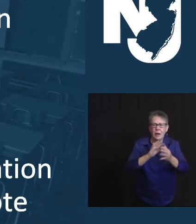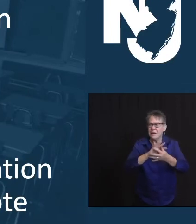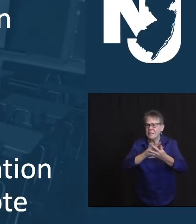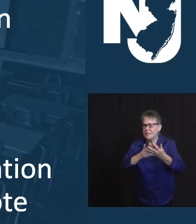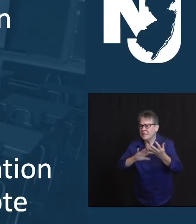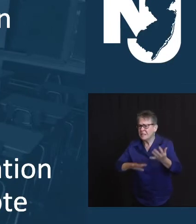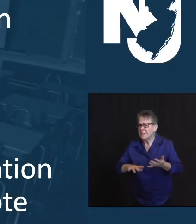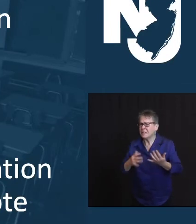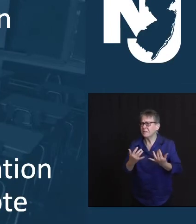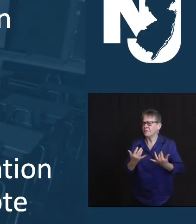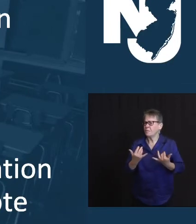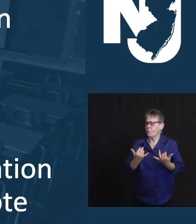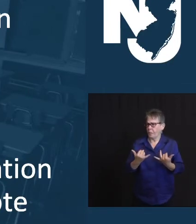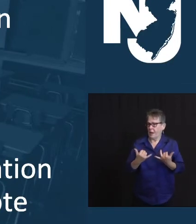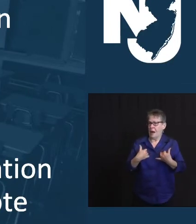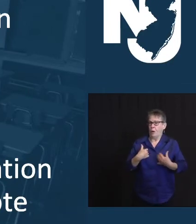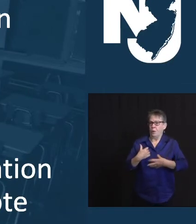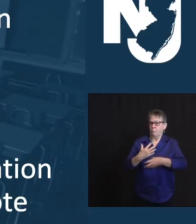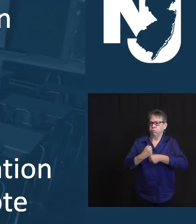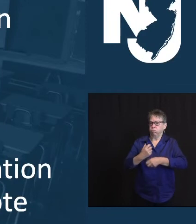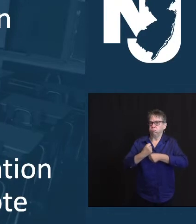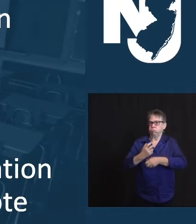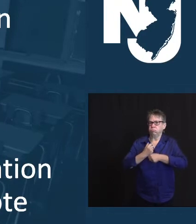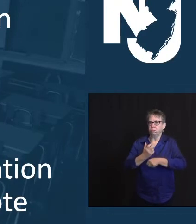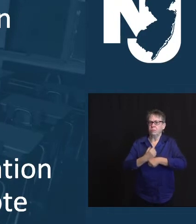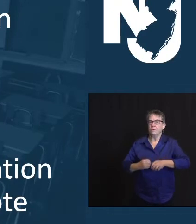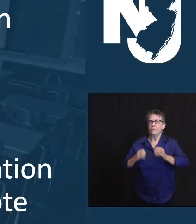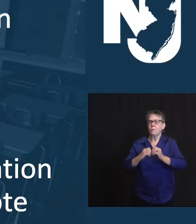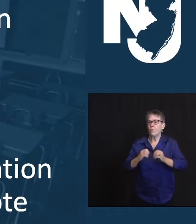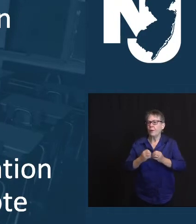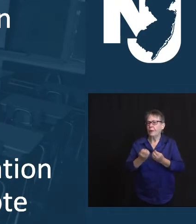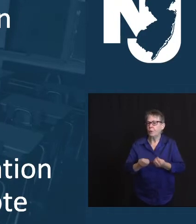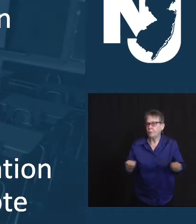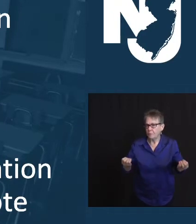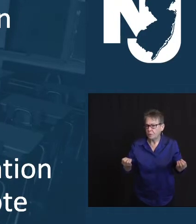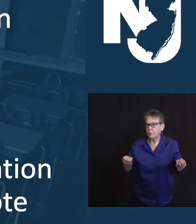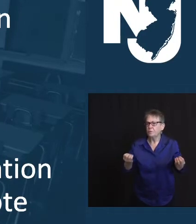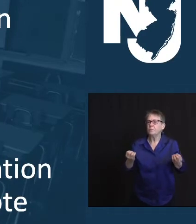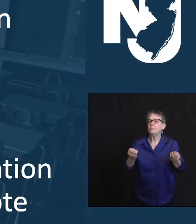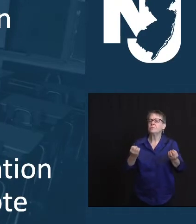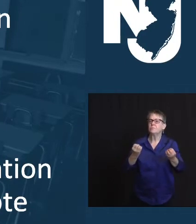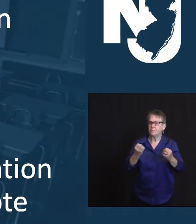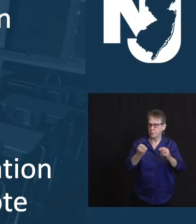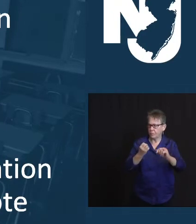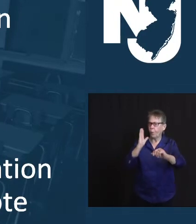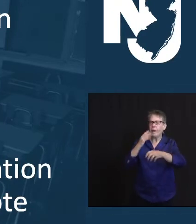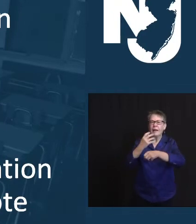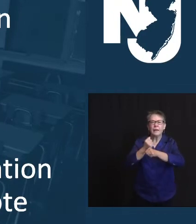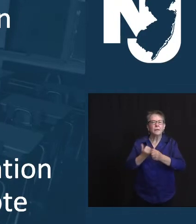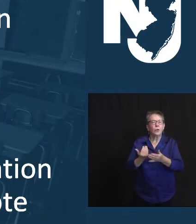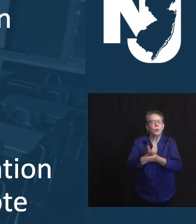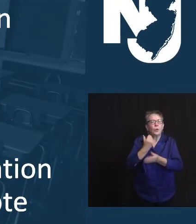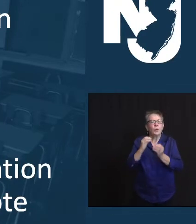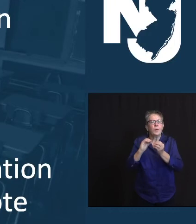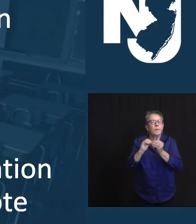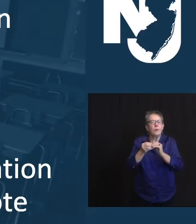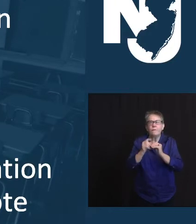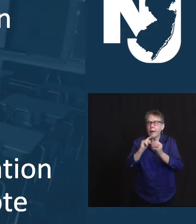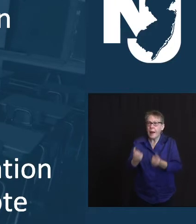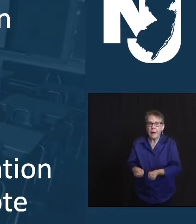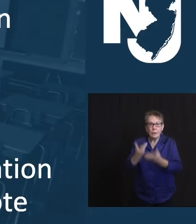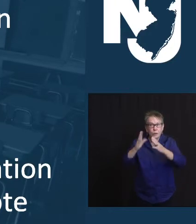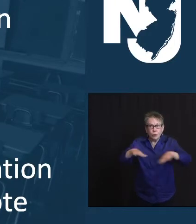latest numbers later today, in fact, which we will report to you on Wednesday. Most of the remaining gap has been due to shipping delays,